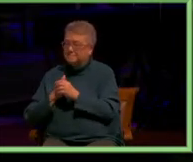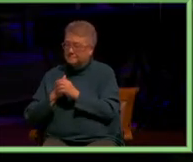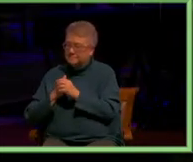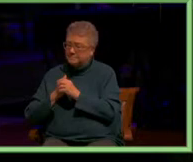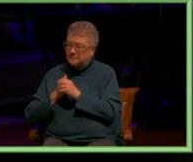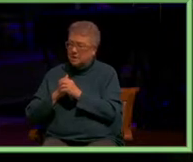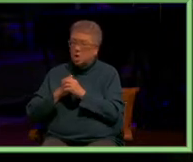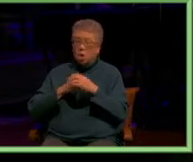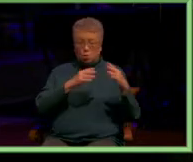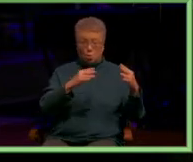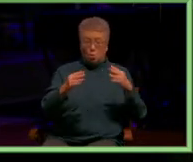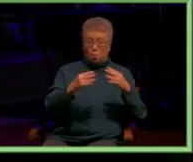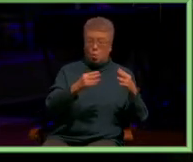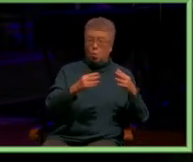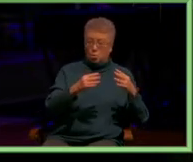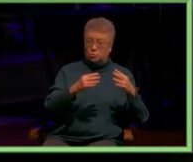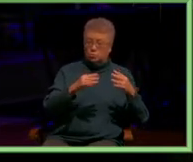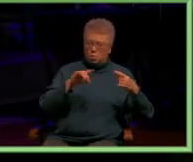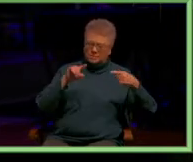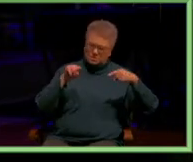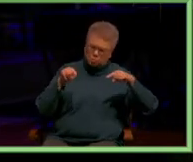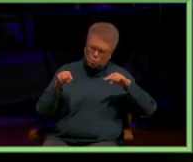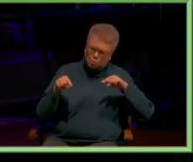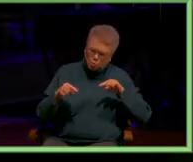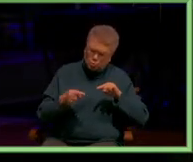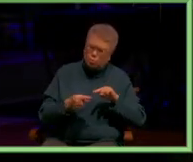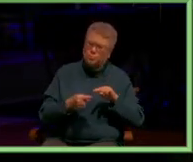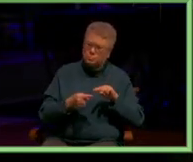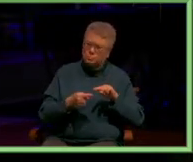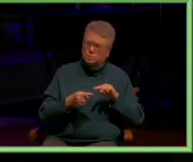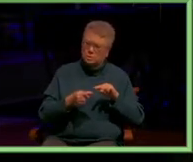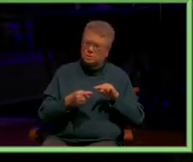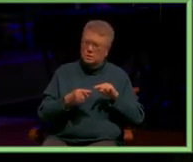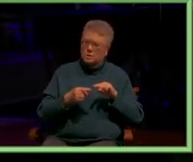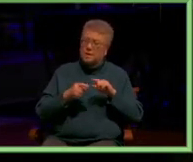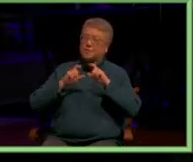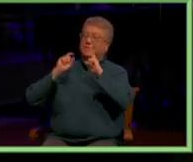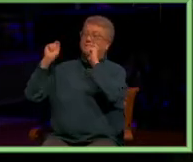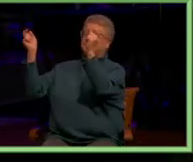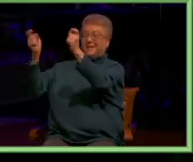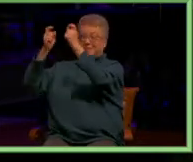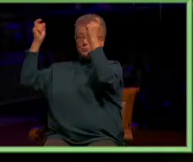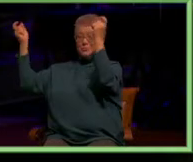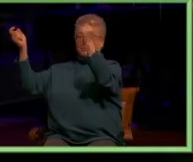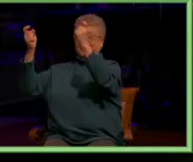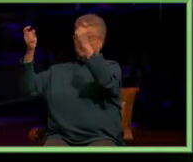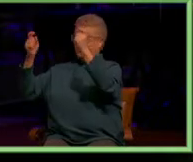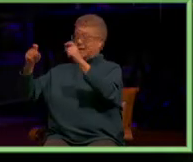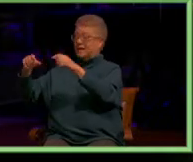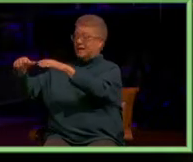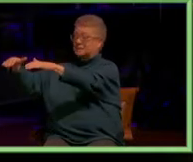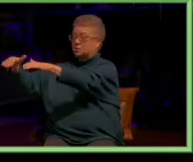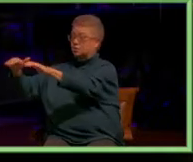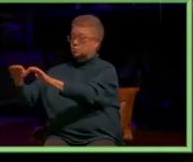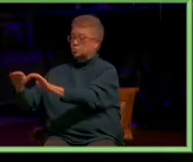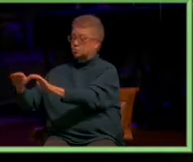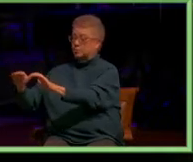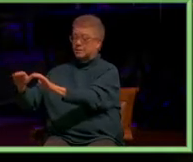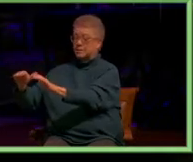The war was his wounds. The victory is an empty tomb in